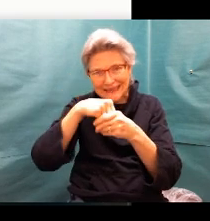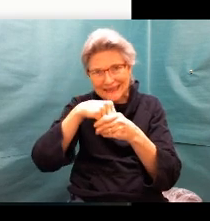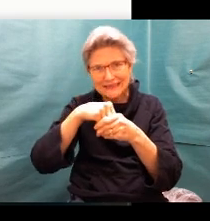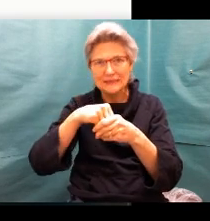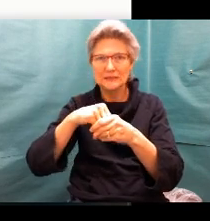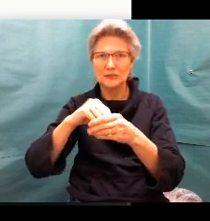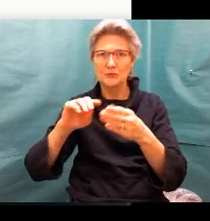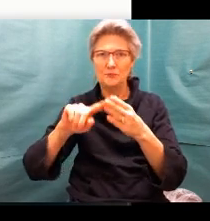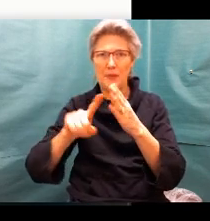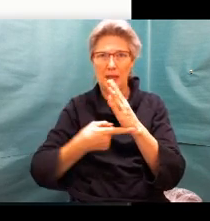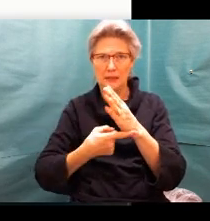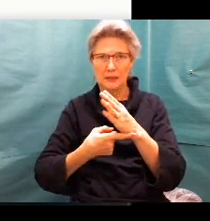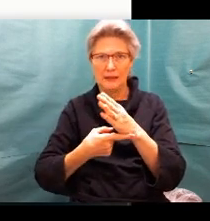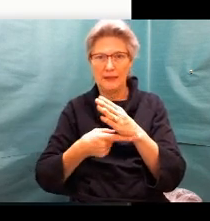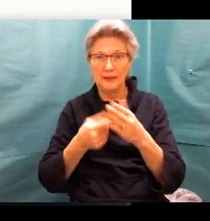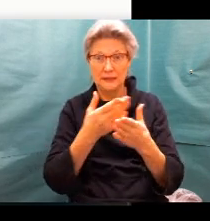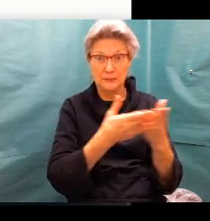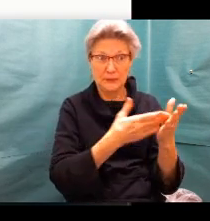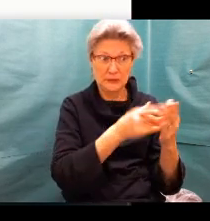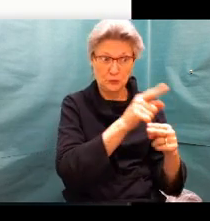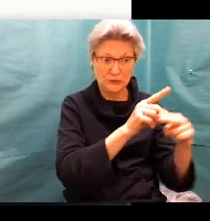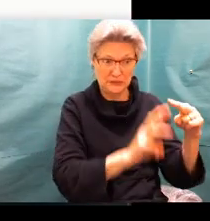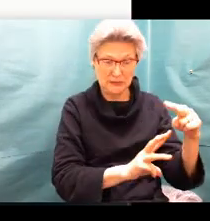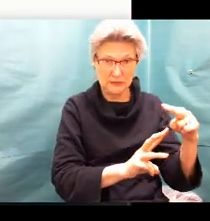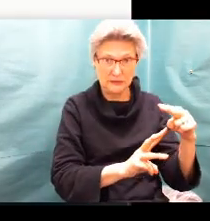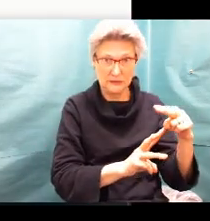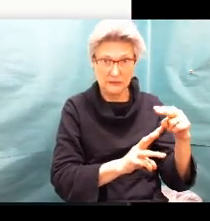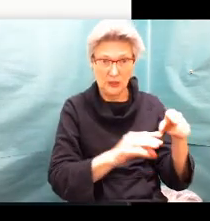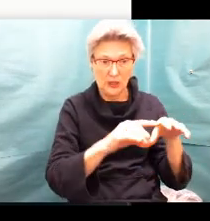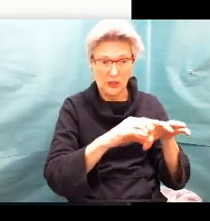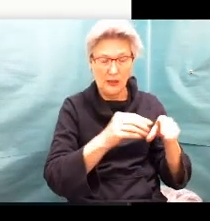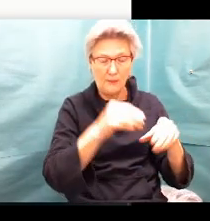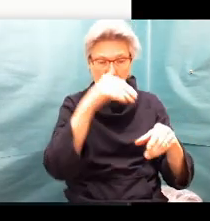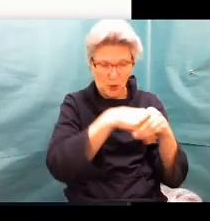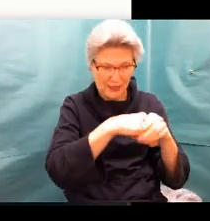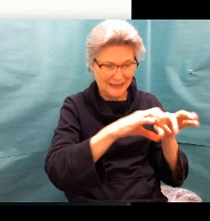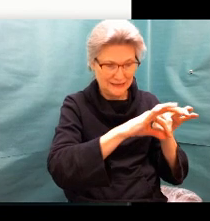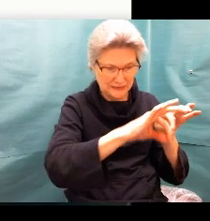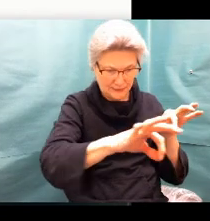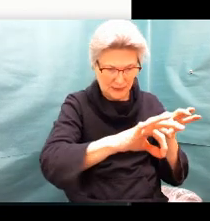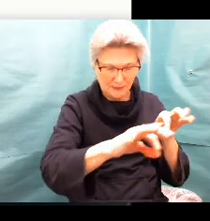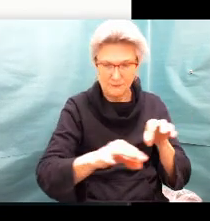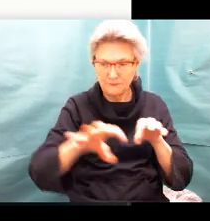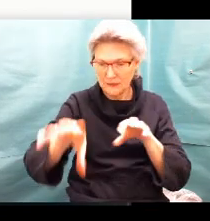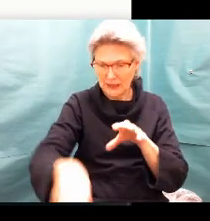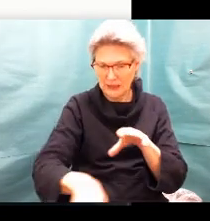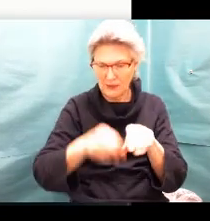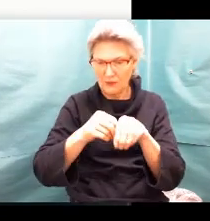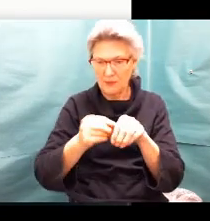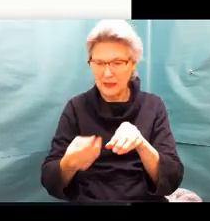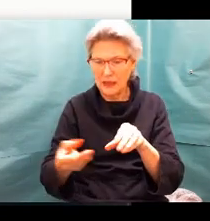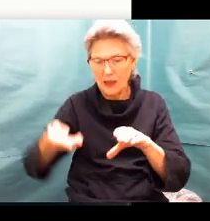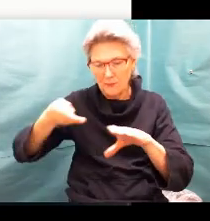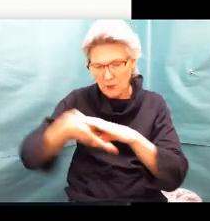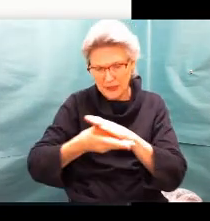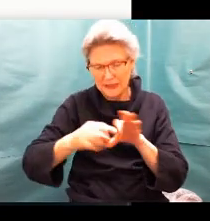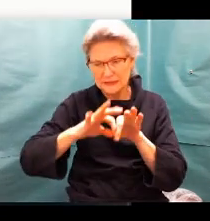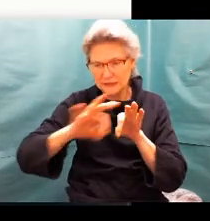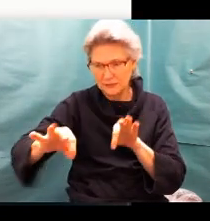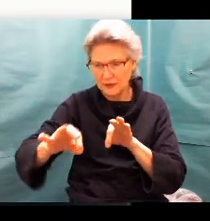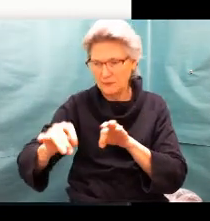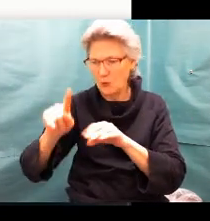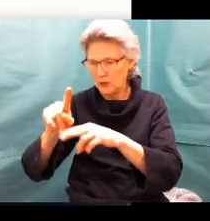right? Because this piece here is worth 1/6. This is worth 1/6, 1/6,